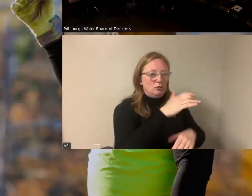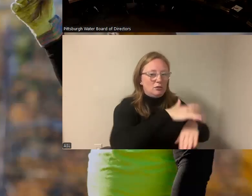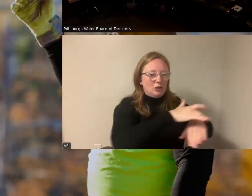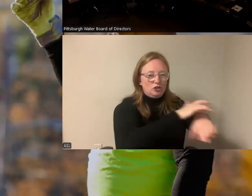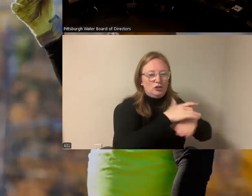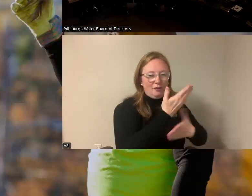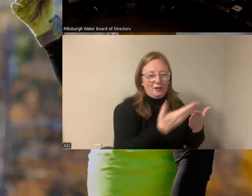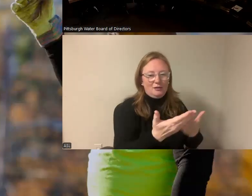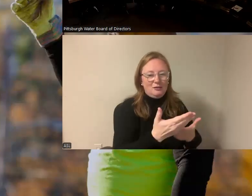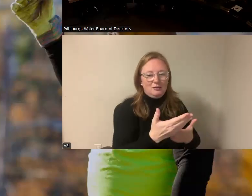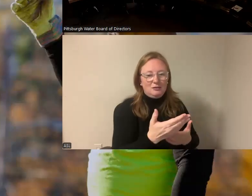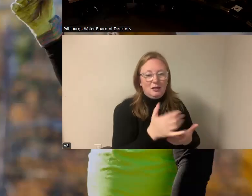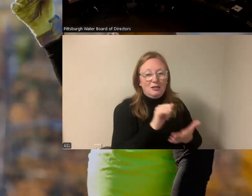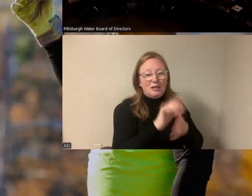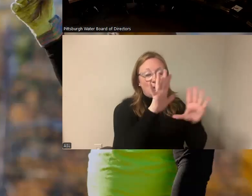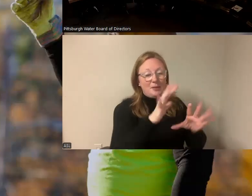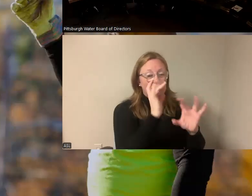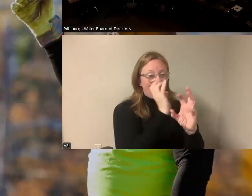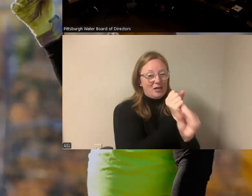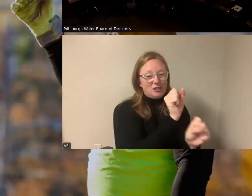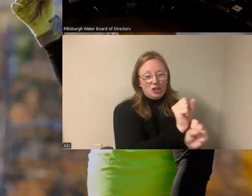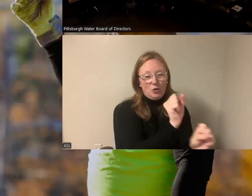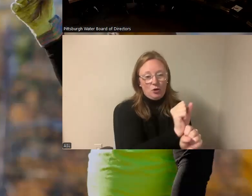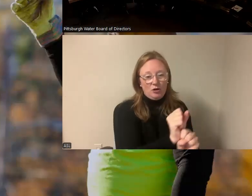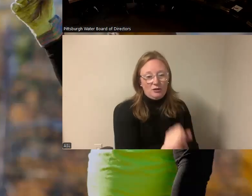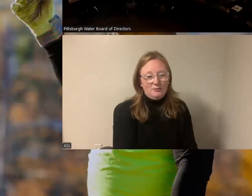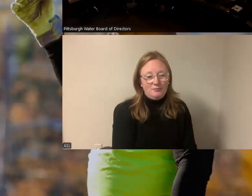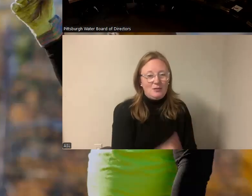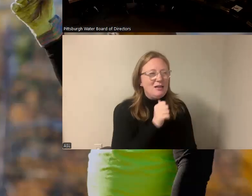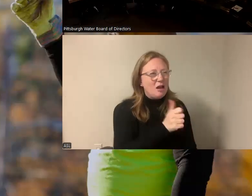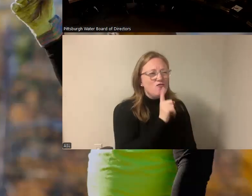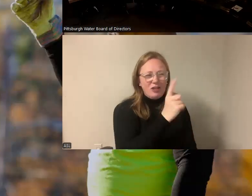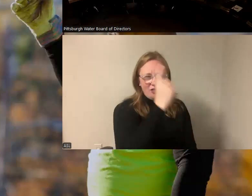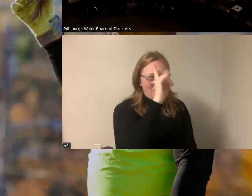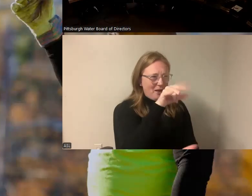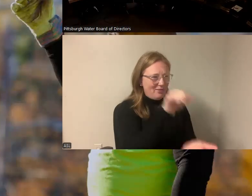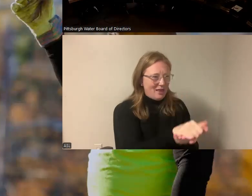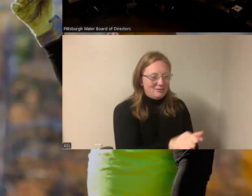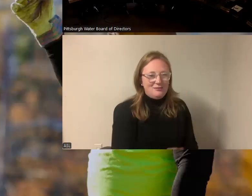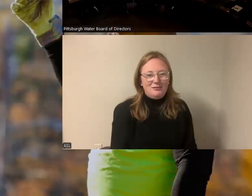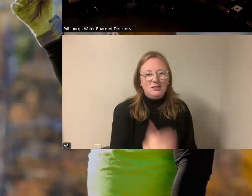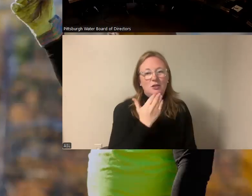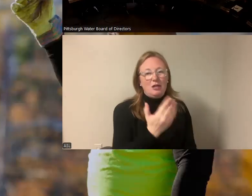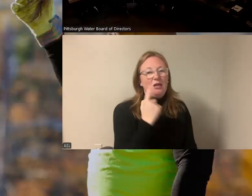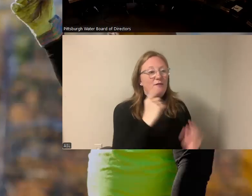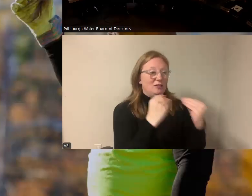about. So thank you for sharing it and educating.